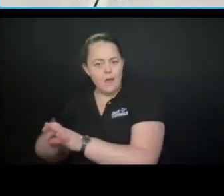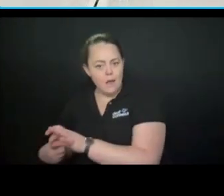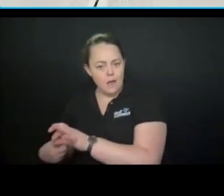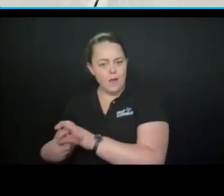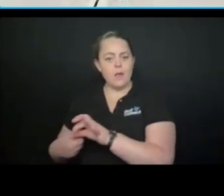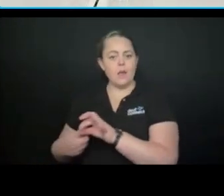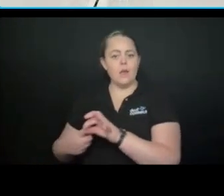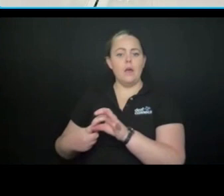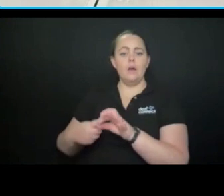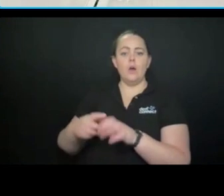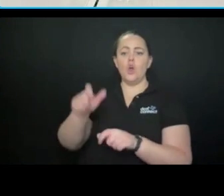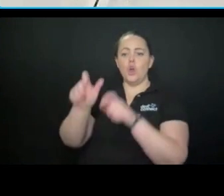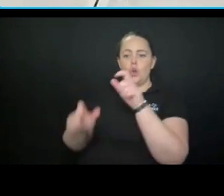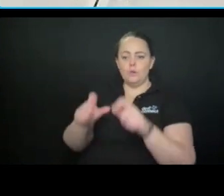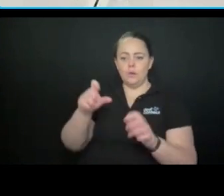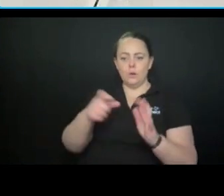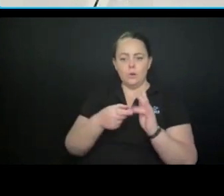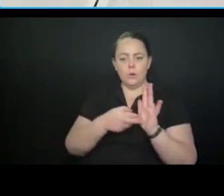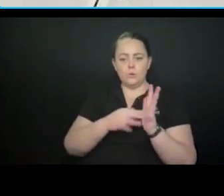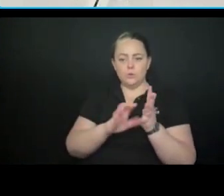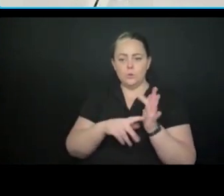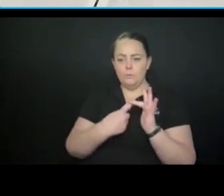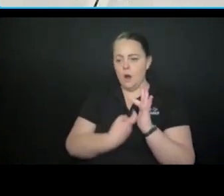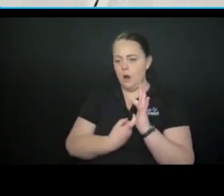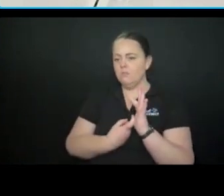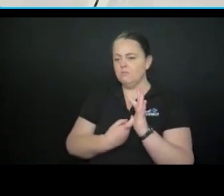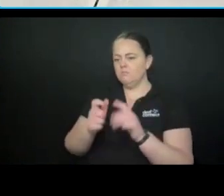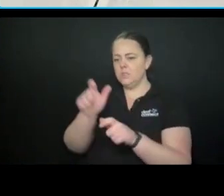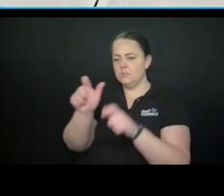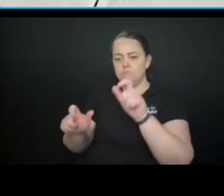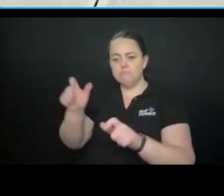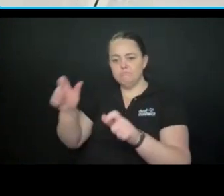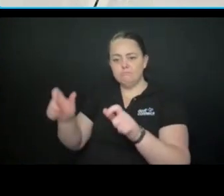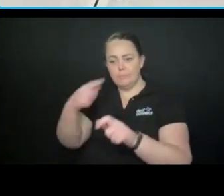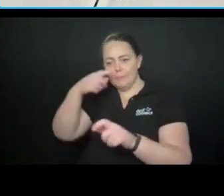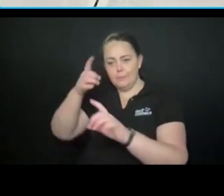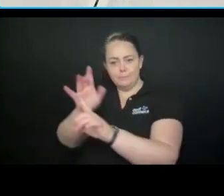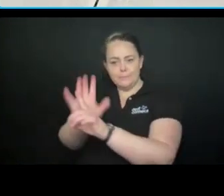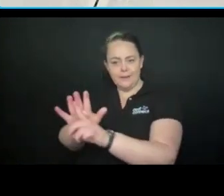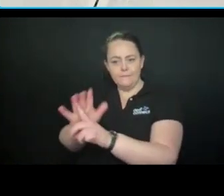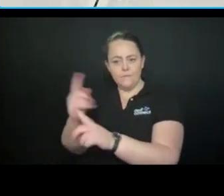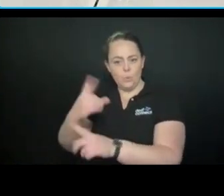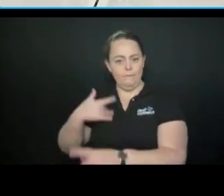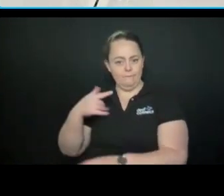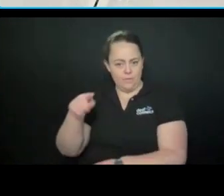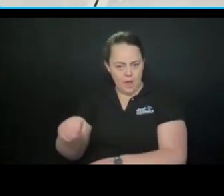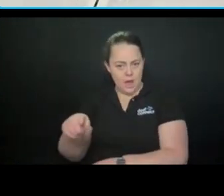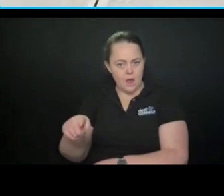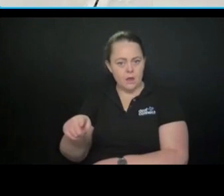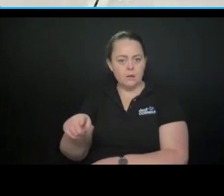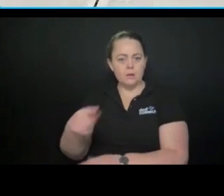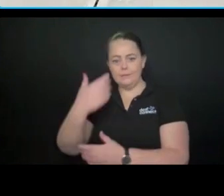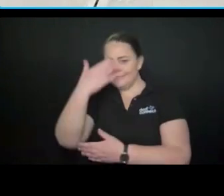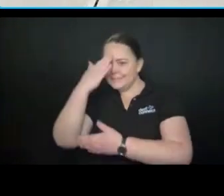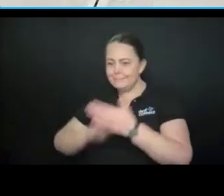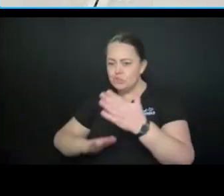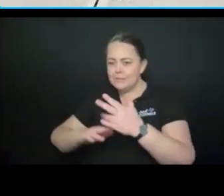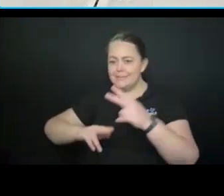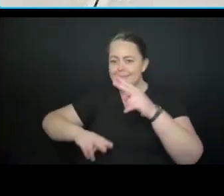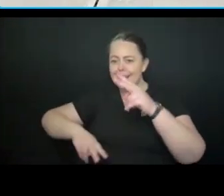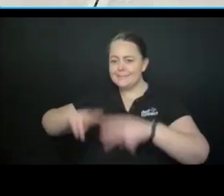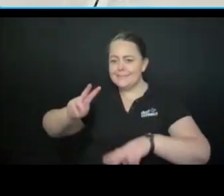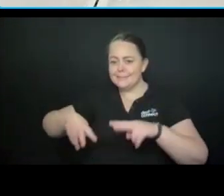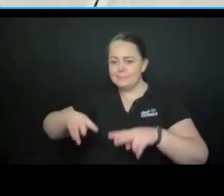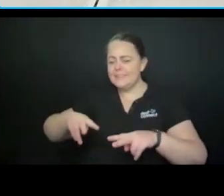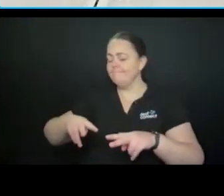the independent workforce undertaking those annual resident experience surveys. So the QCE tools need to be offered to care recipients and